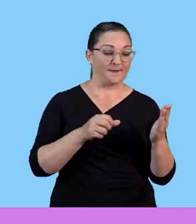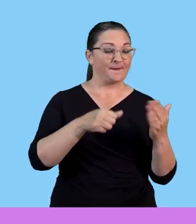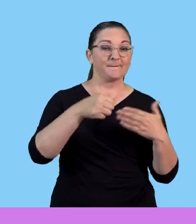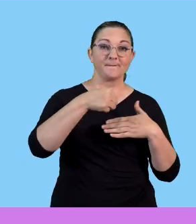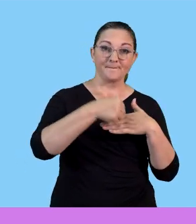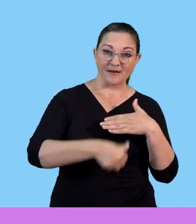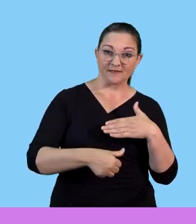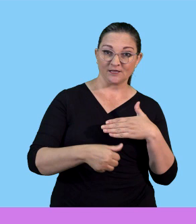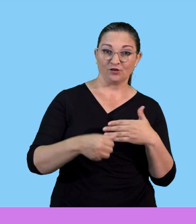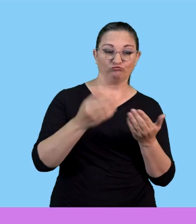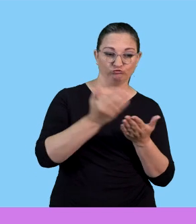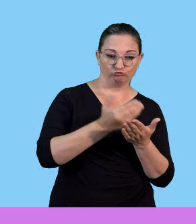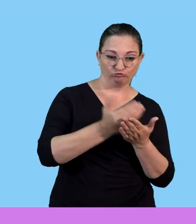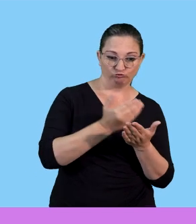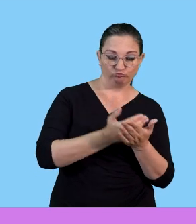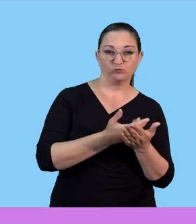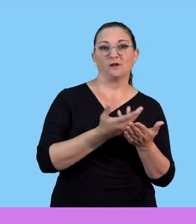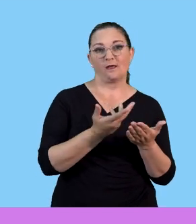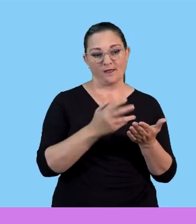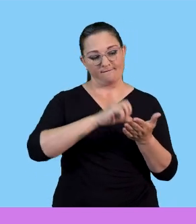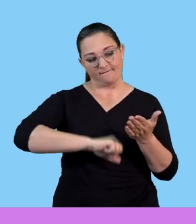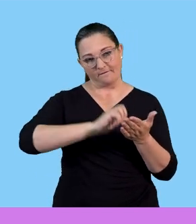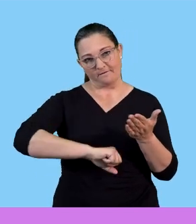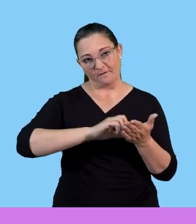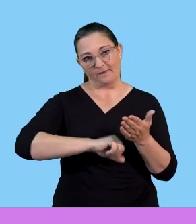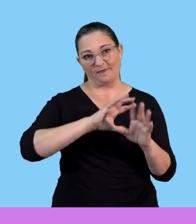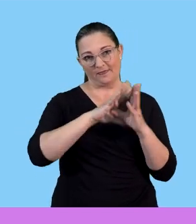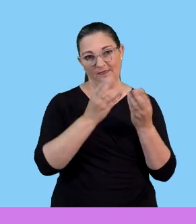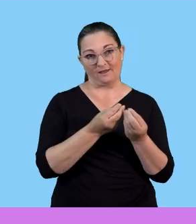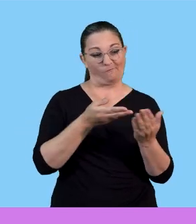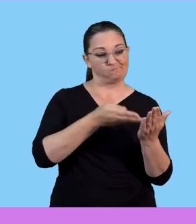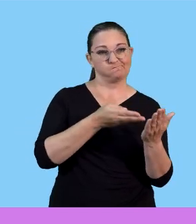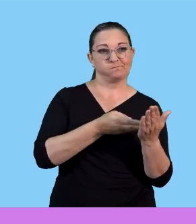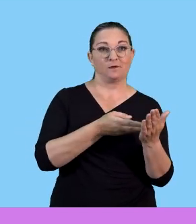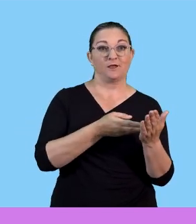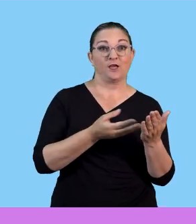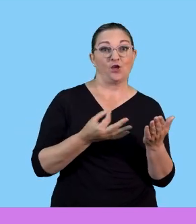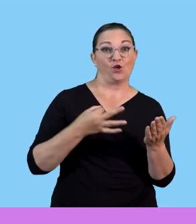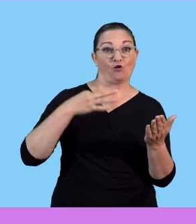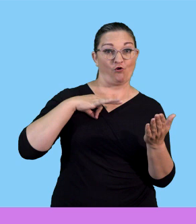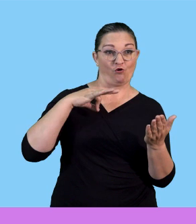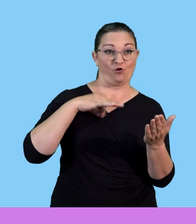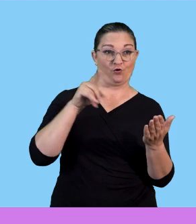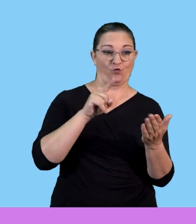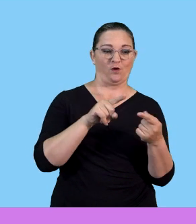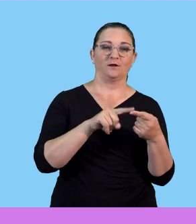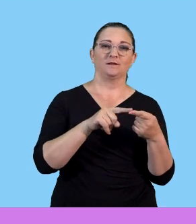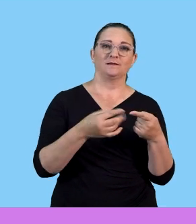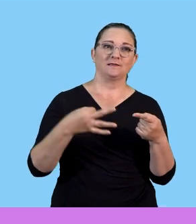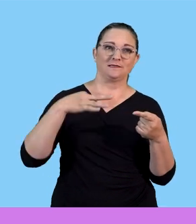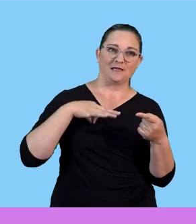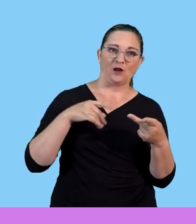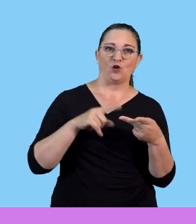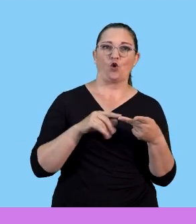monthly earnings and deductions. The earnings may consist of the following: your basic